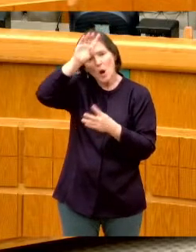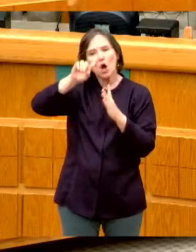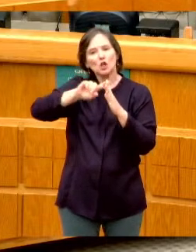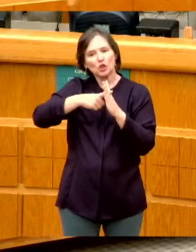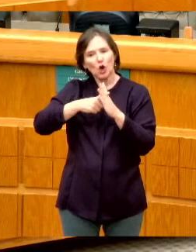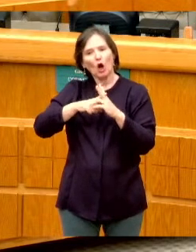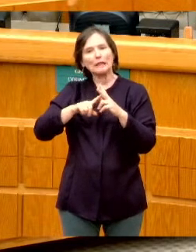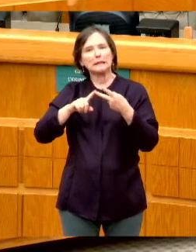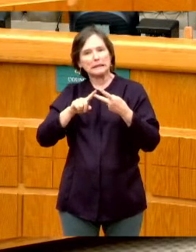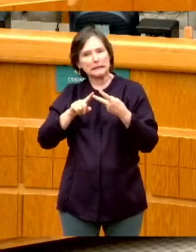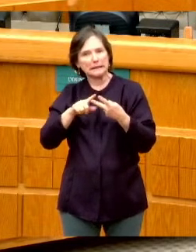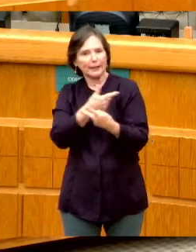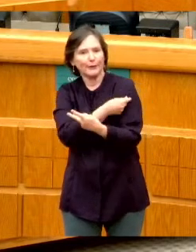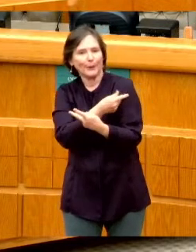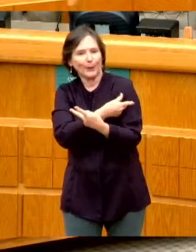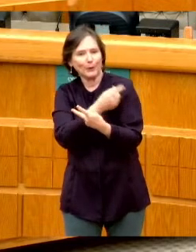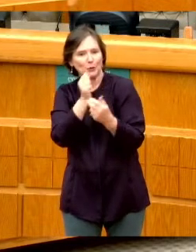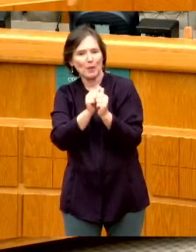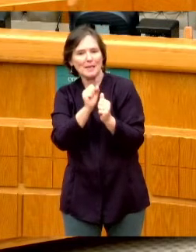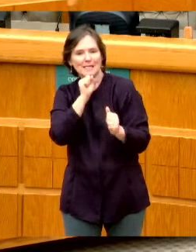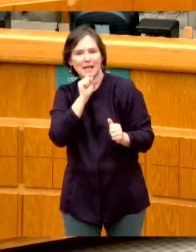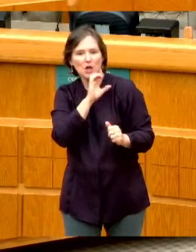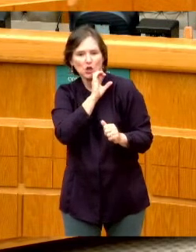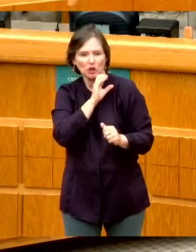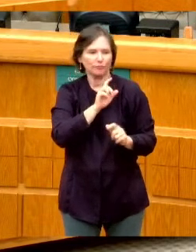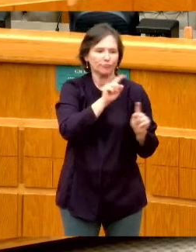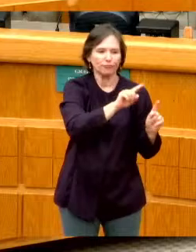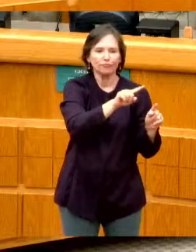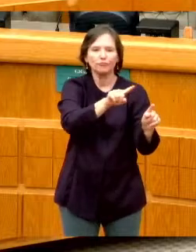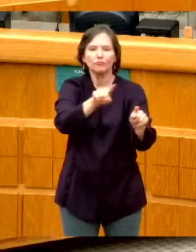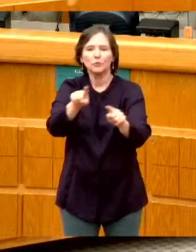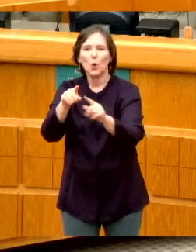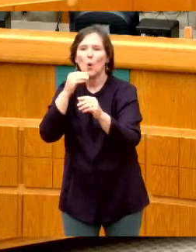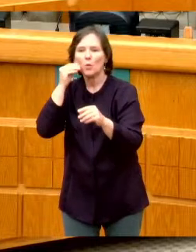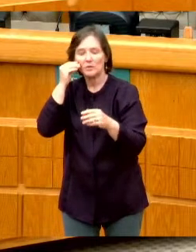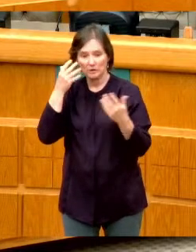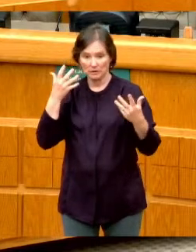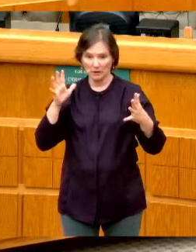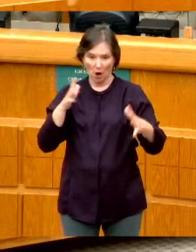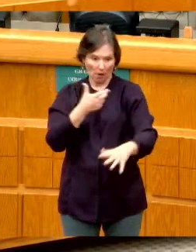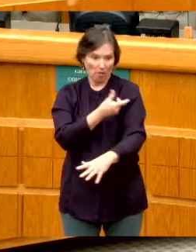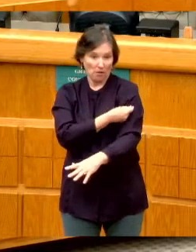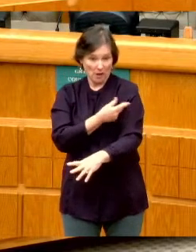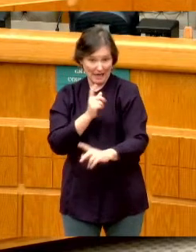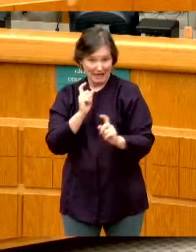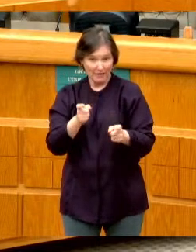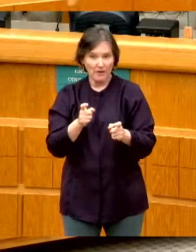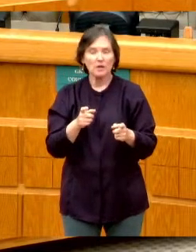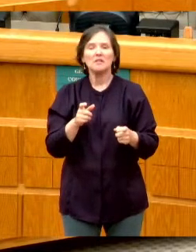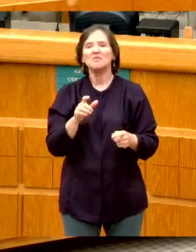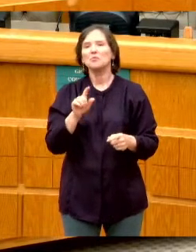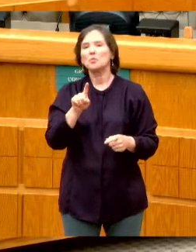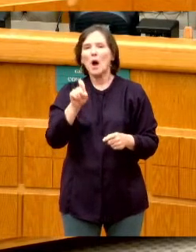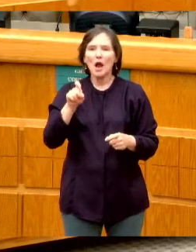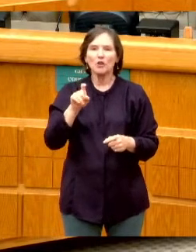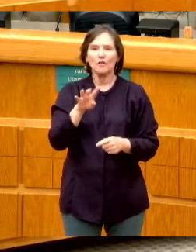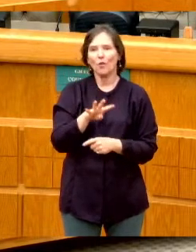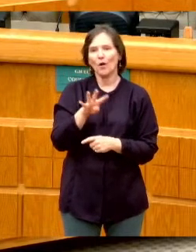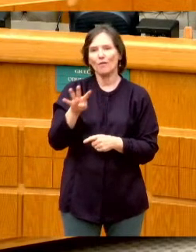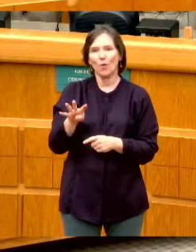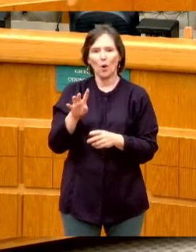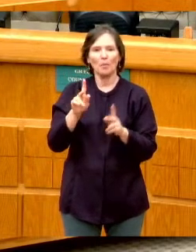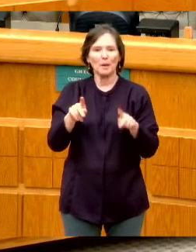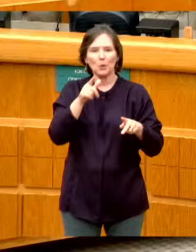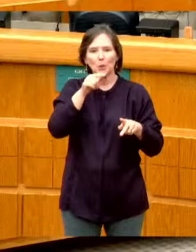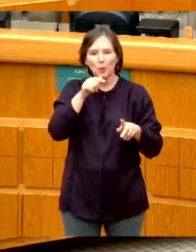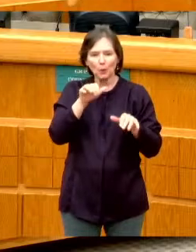second doses and have already fully vaccinated 144 homebound individuals. So we're very proud of